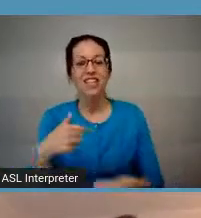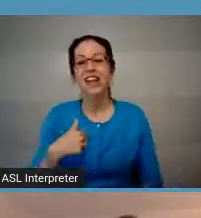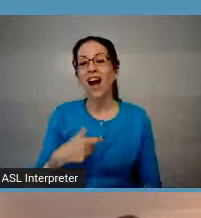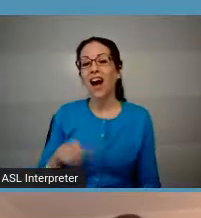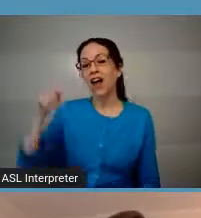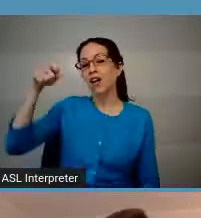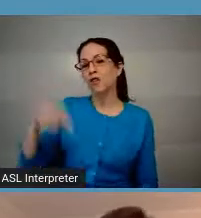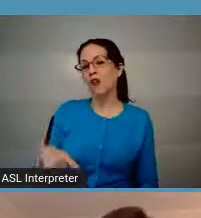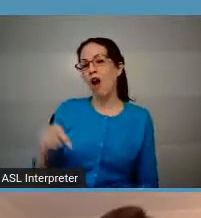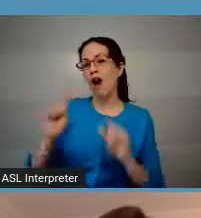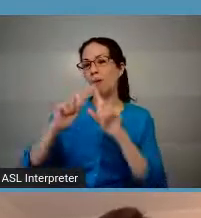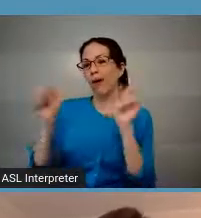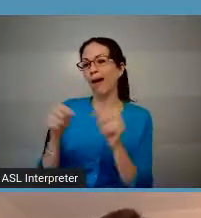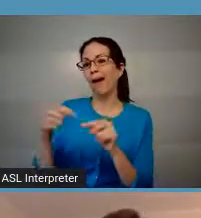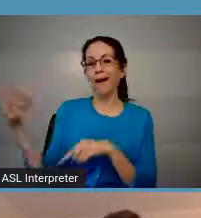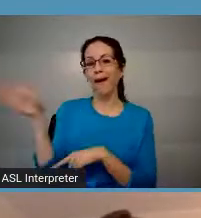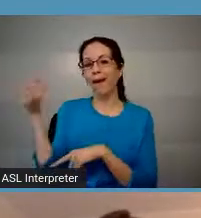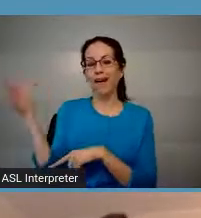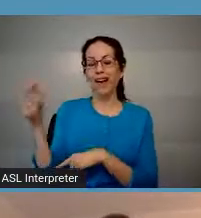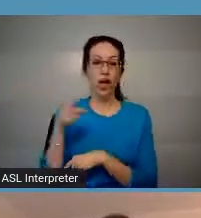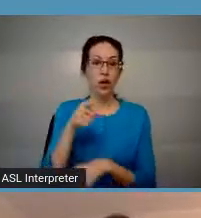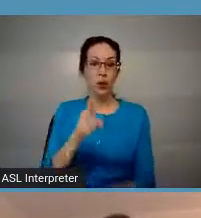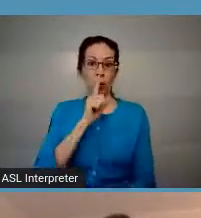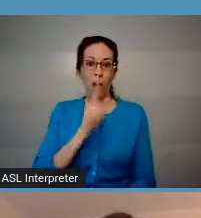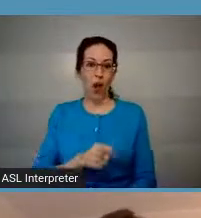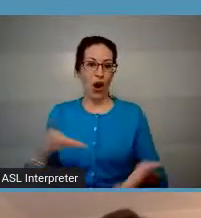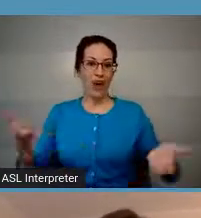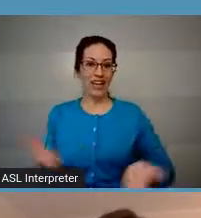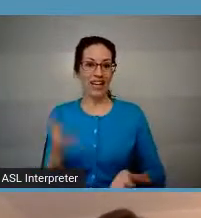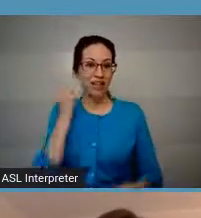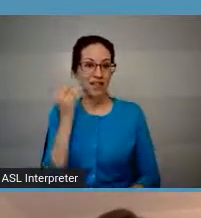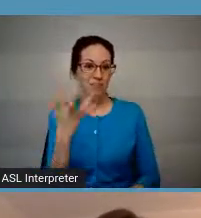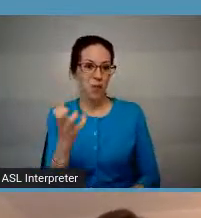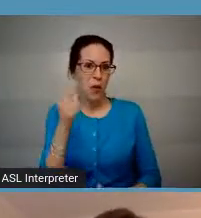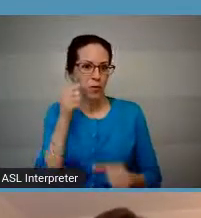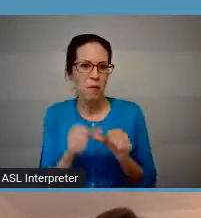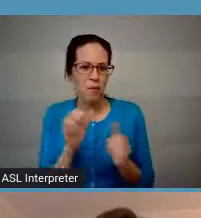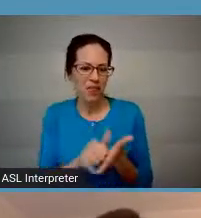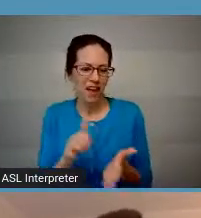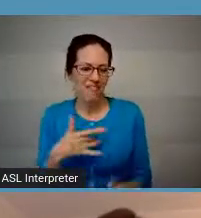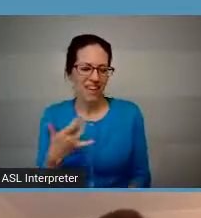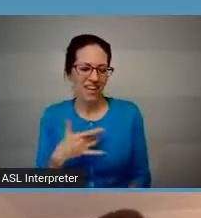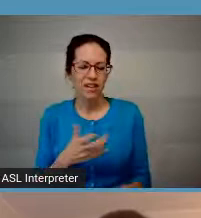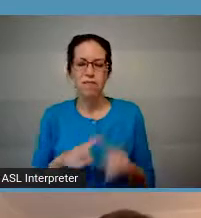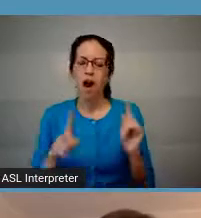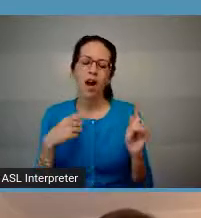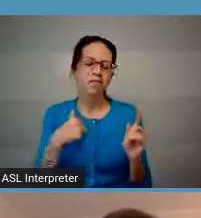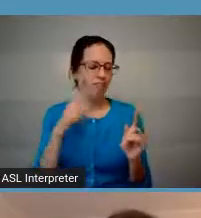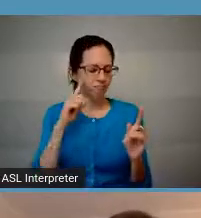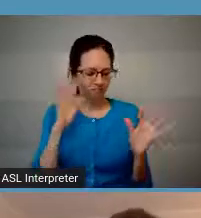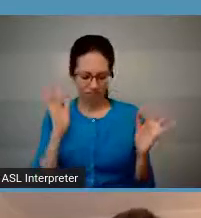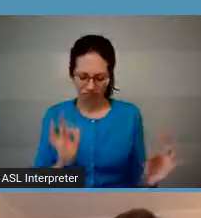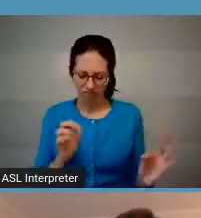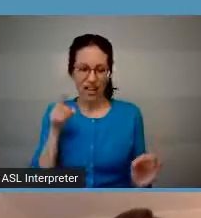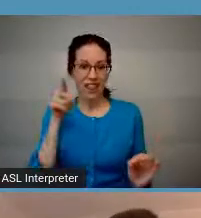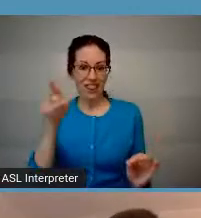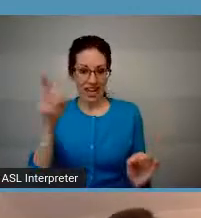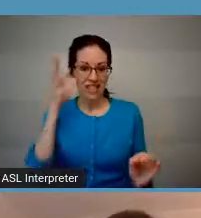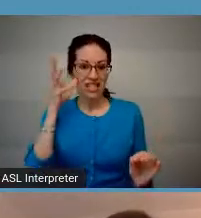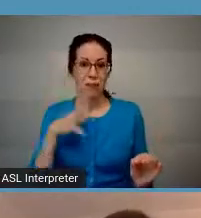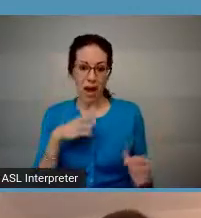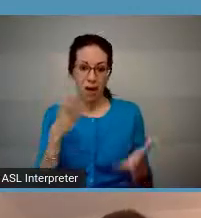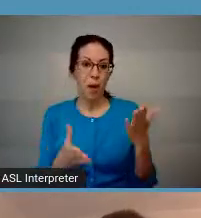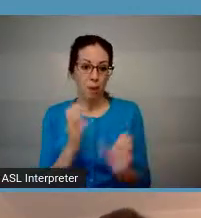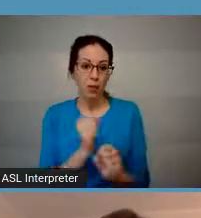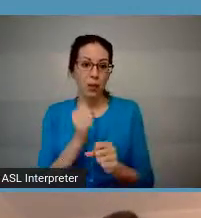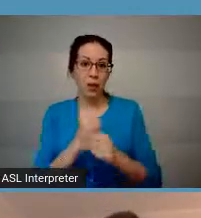flag in case you just wanted to remember that feeling. But I do assure you, I have every confidence that this man created a beautiful diorama, which